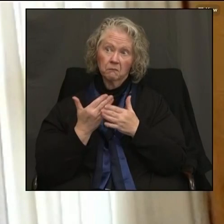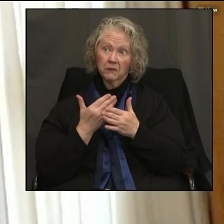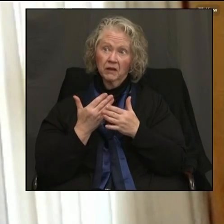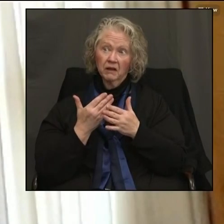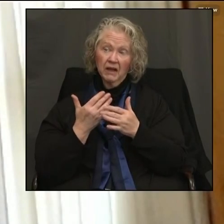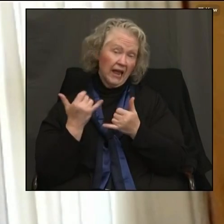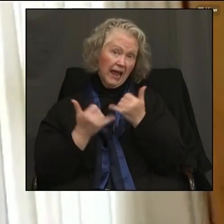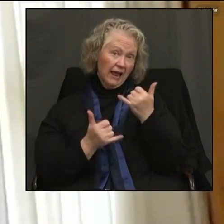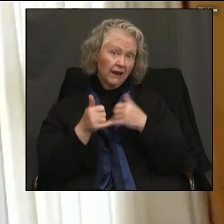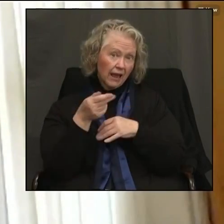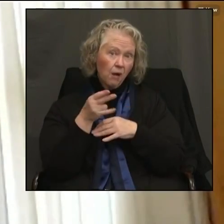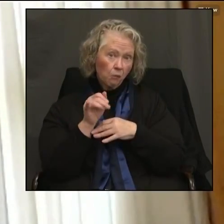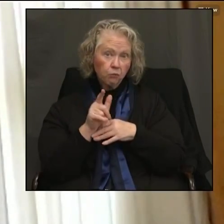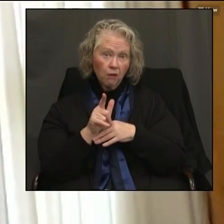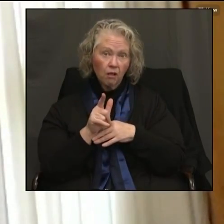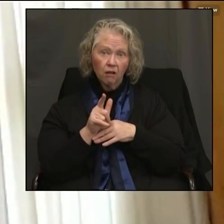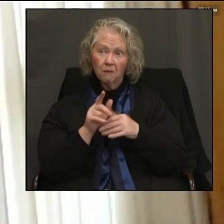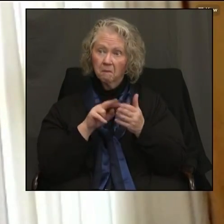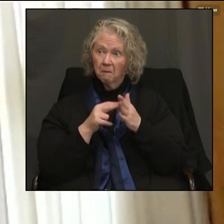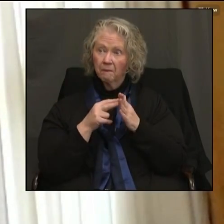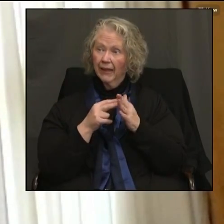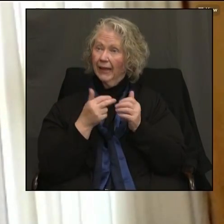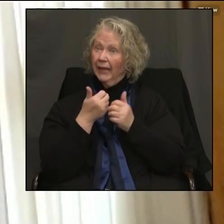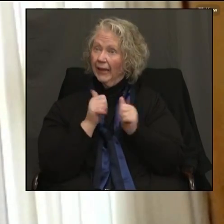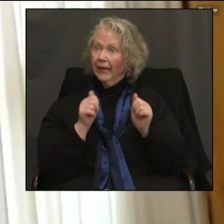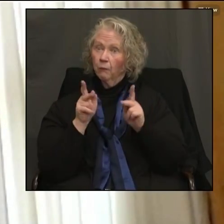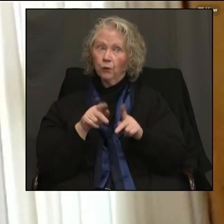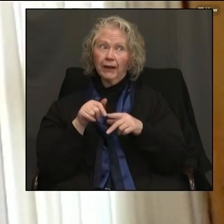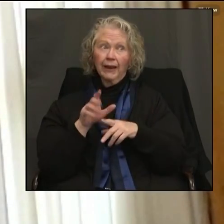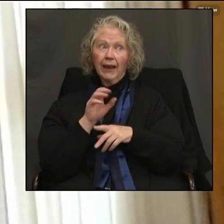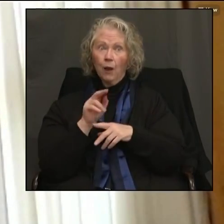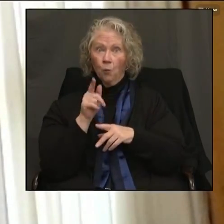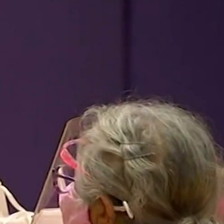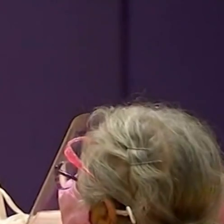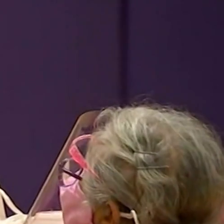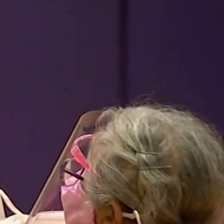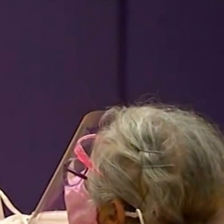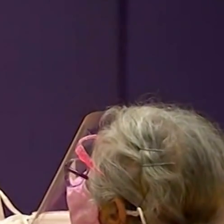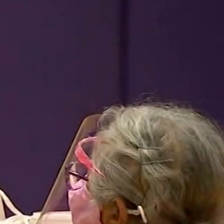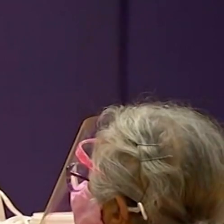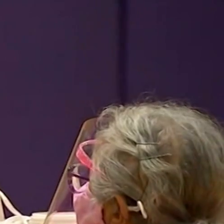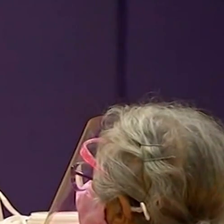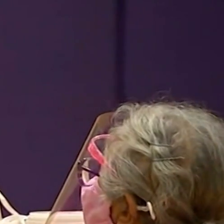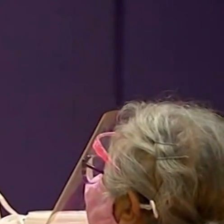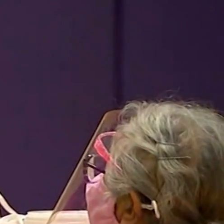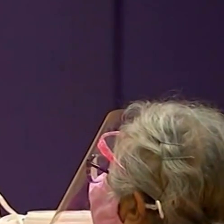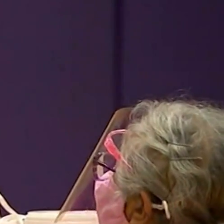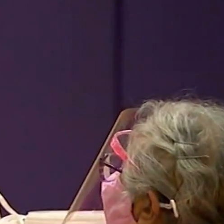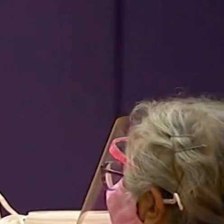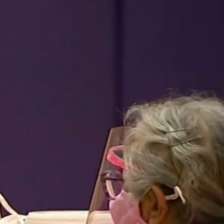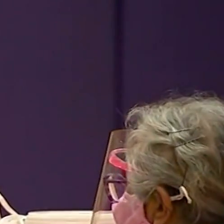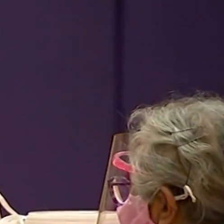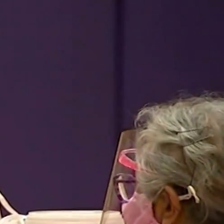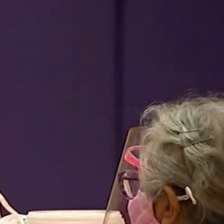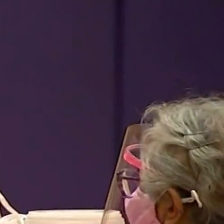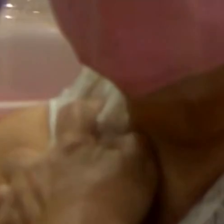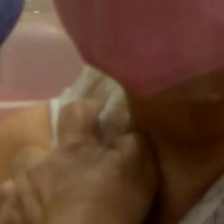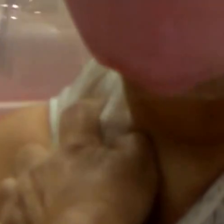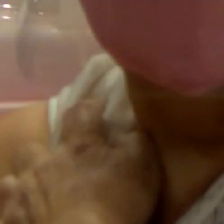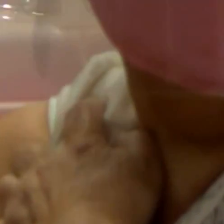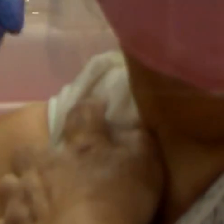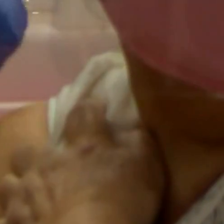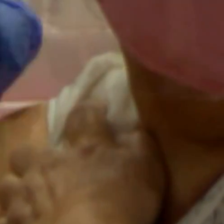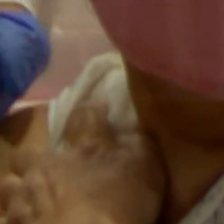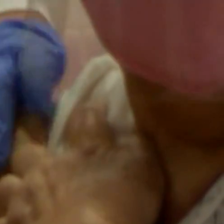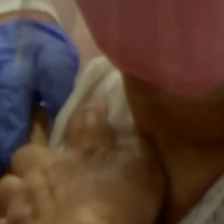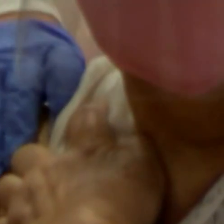end of April, where everyone in this state who wants to get a vaccine will have the ability to get one. Lamont acknowledged some in the 45 and up group are still